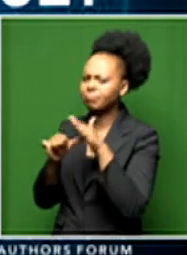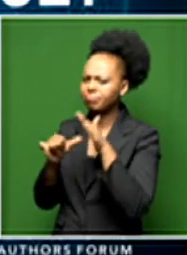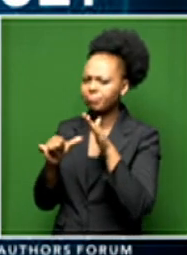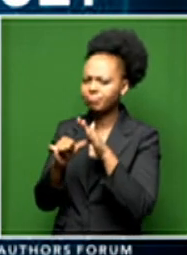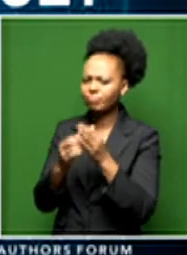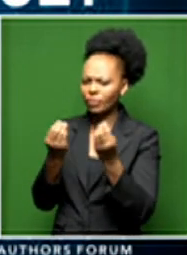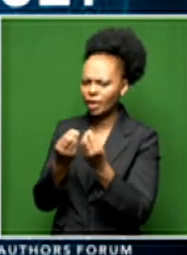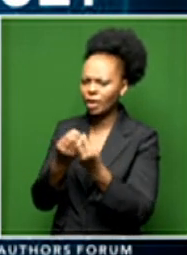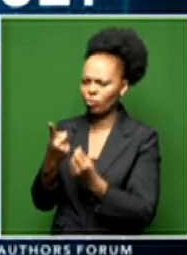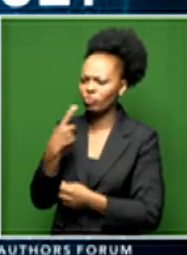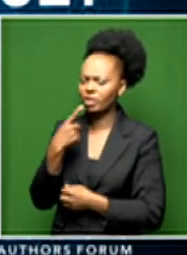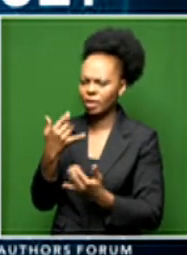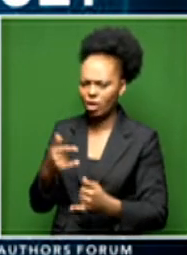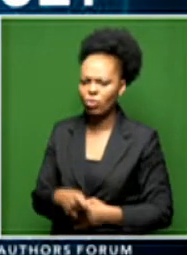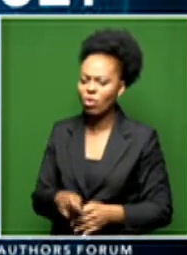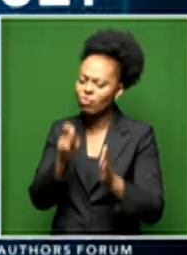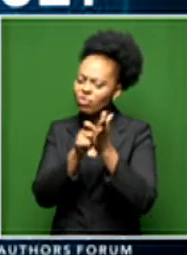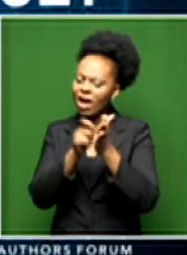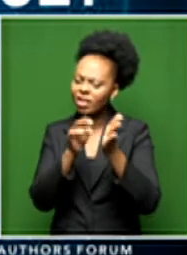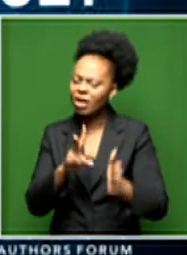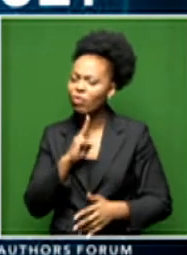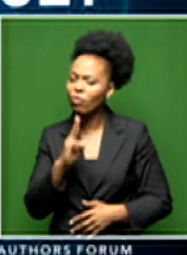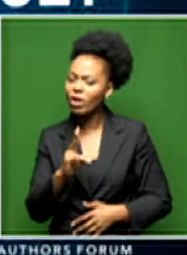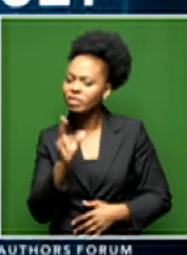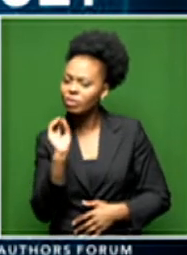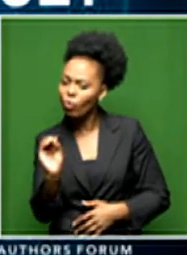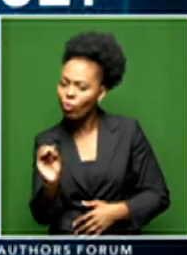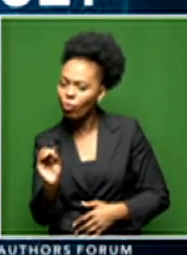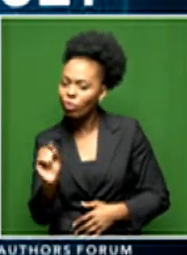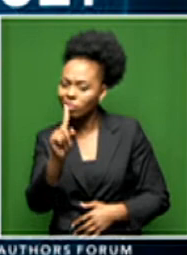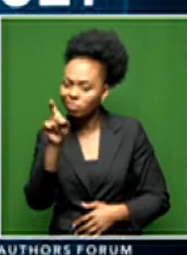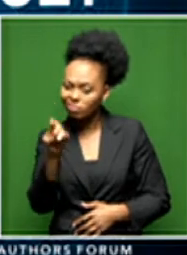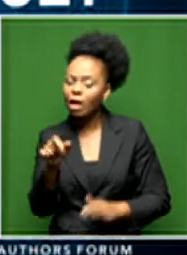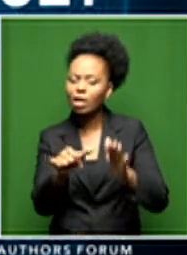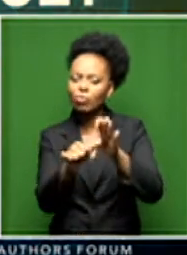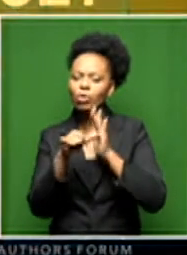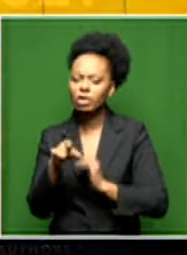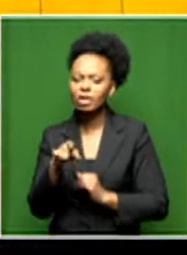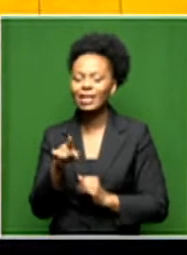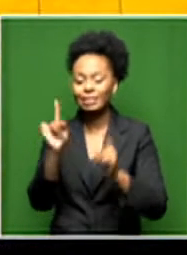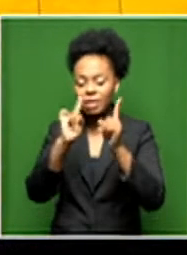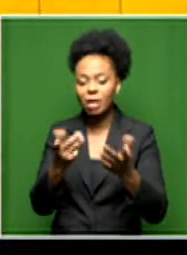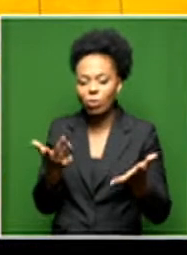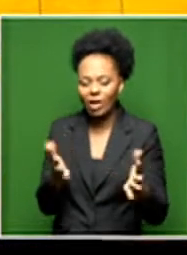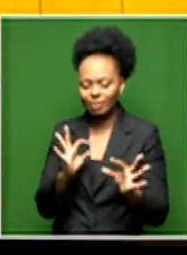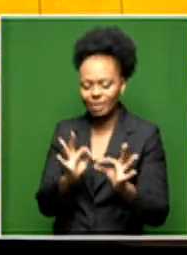of whether writers do have a voice. That is a big question. Do they have a voice, especially in the South African